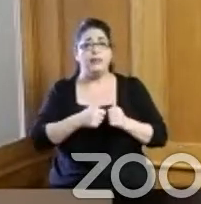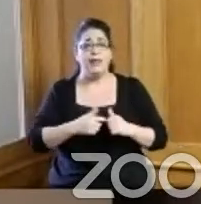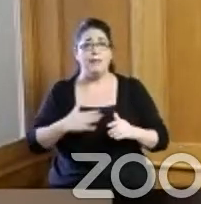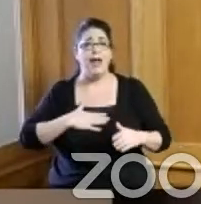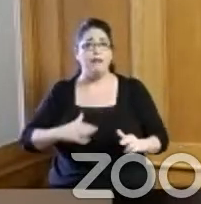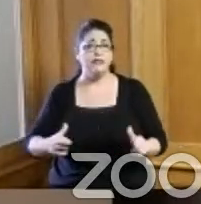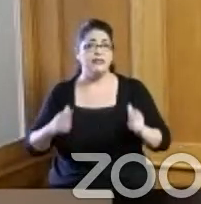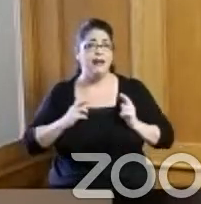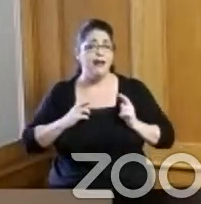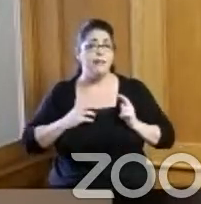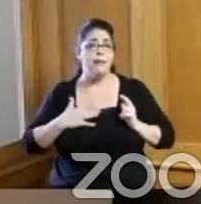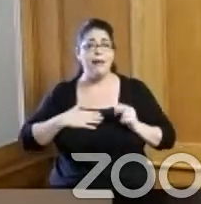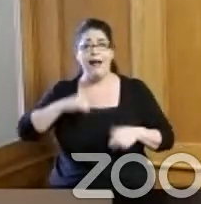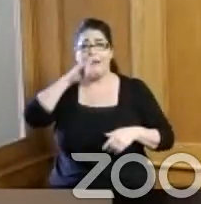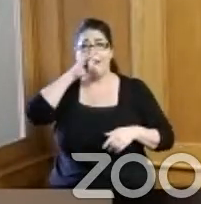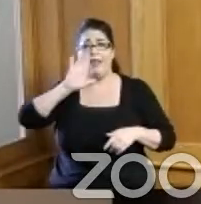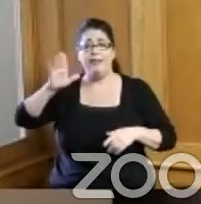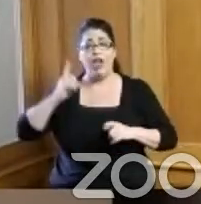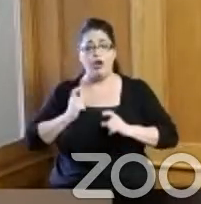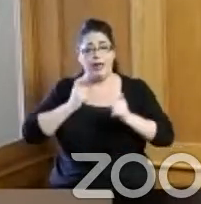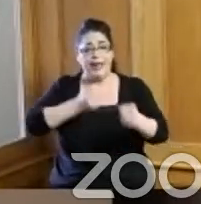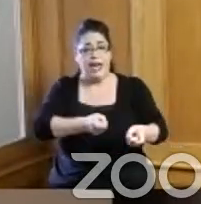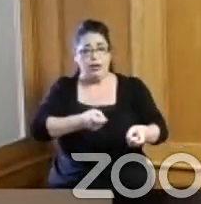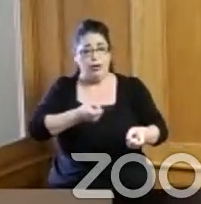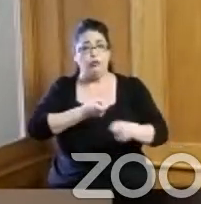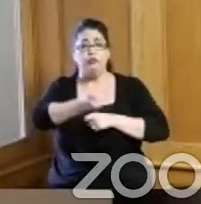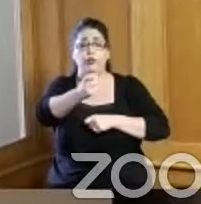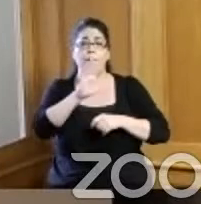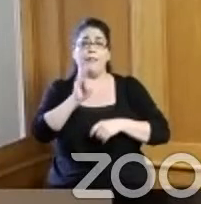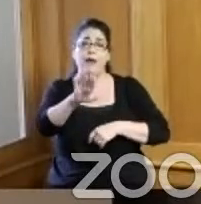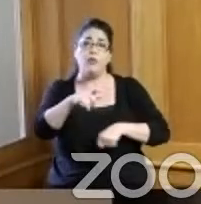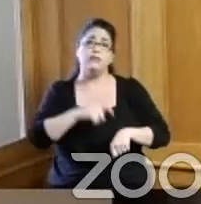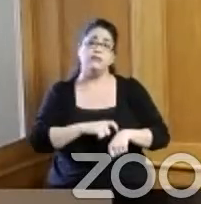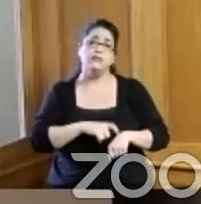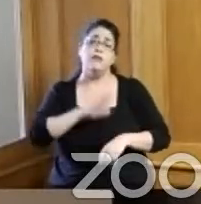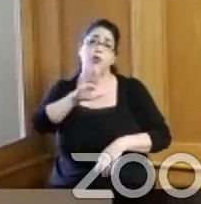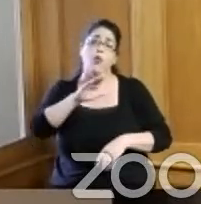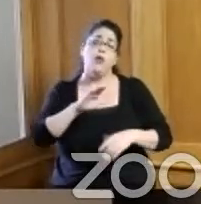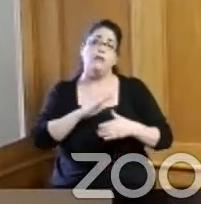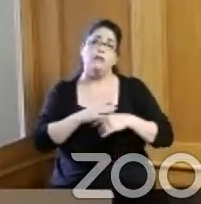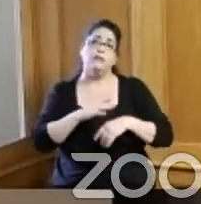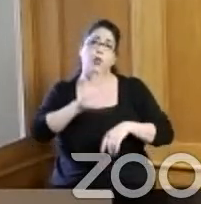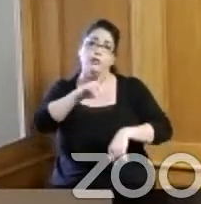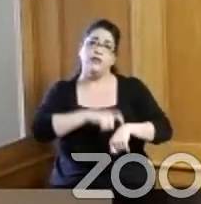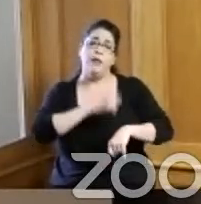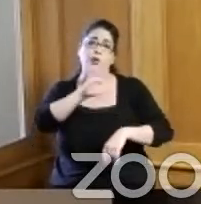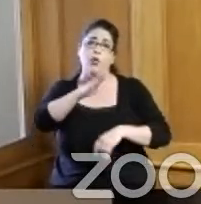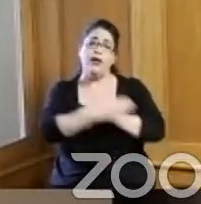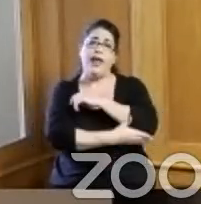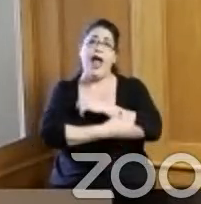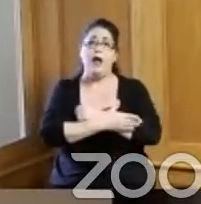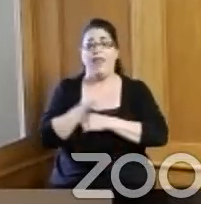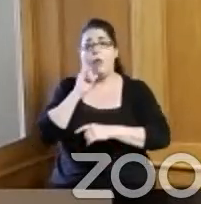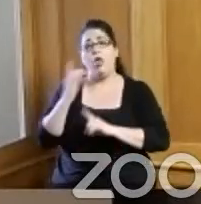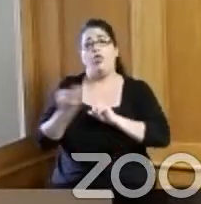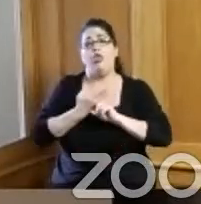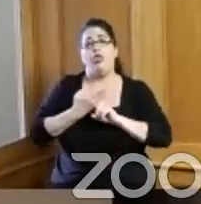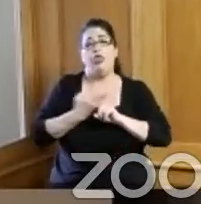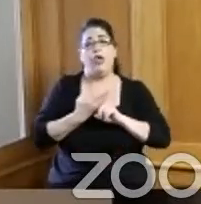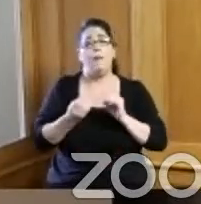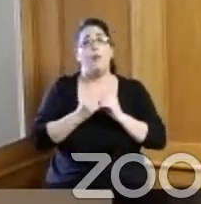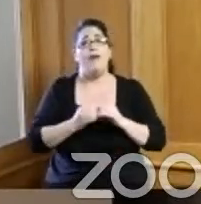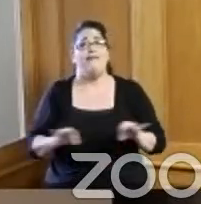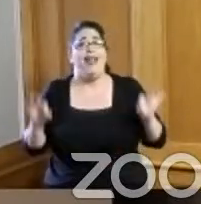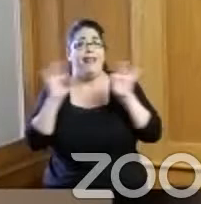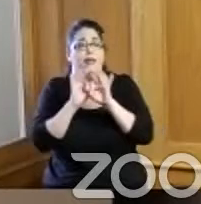and my kids' inheritance have been ruined by Green Township. Now, I'm sure they're going to try to convince you that our land is more valuable now,